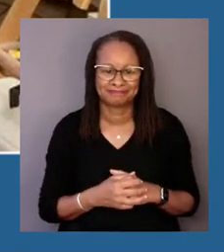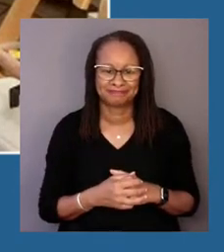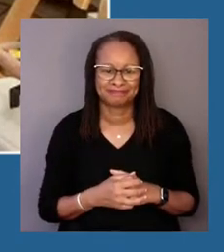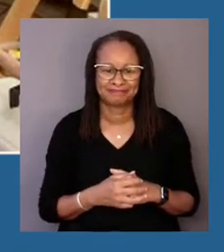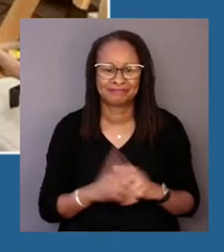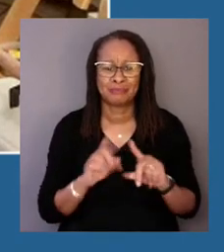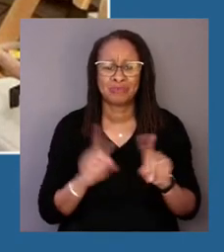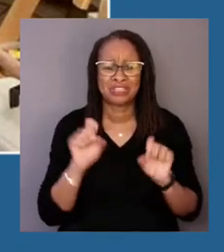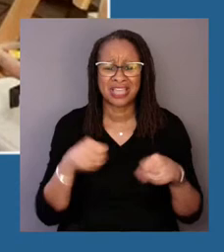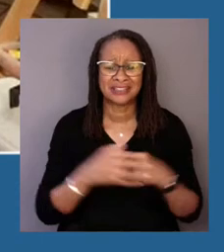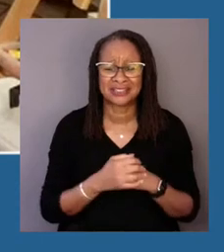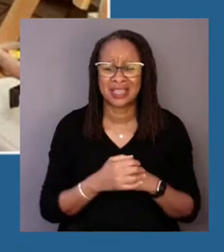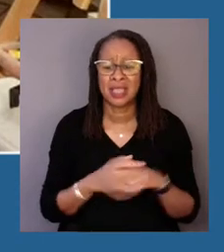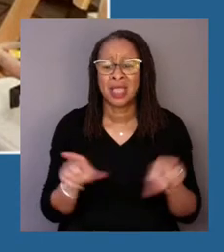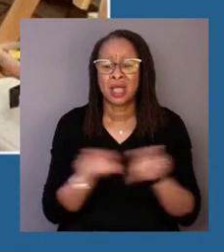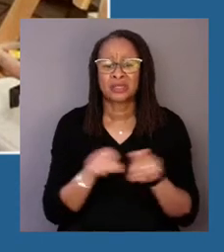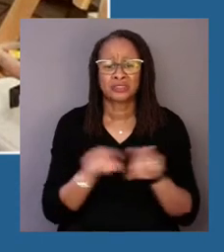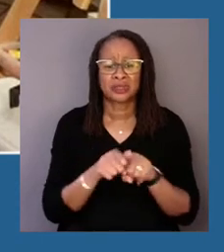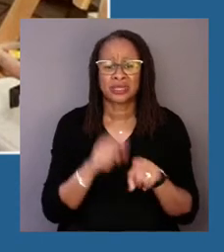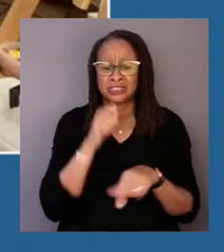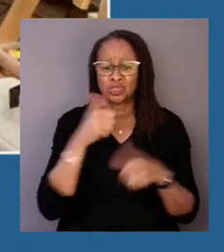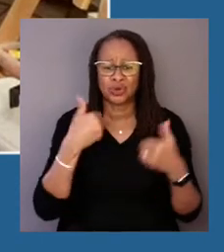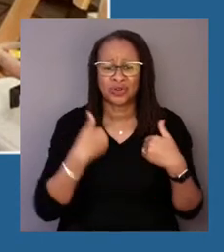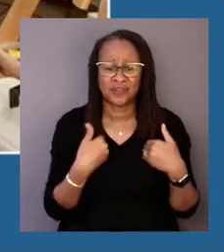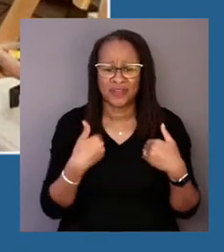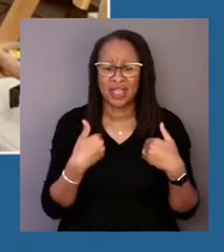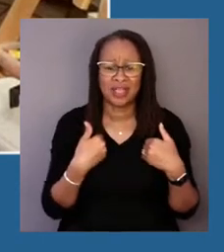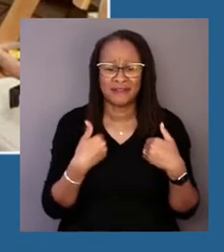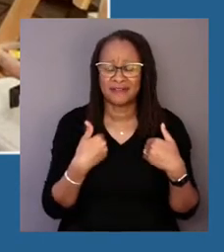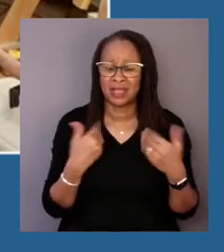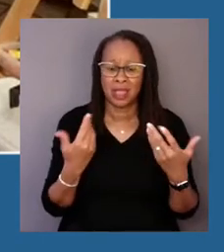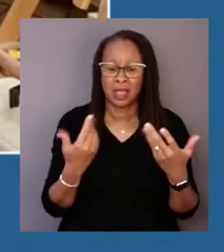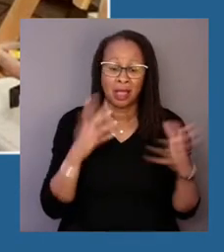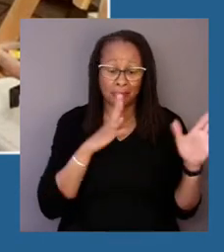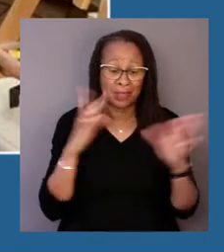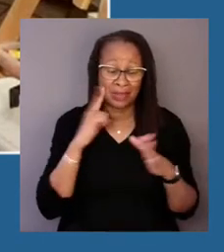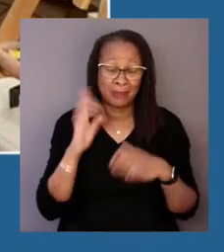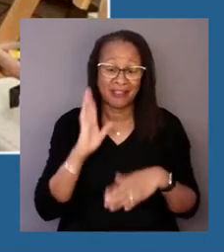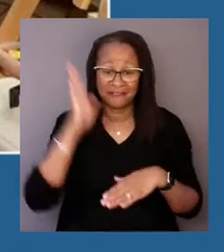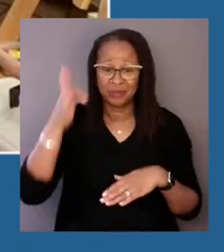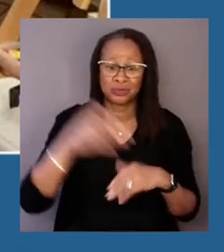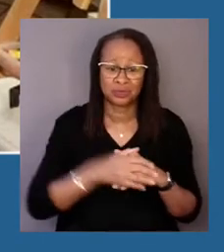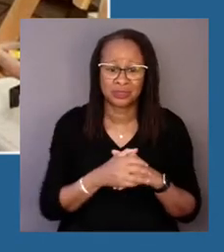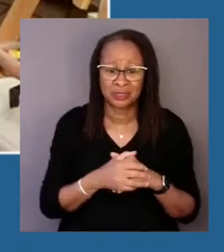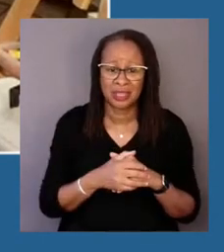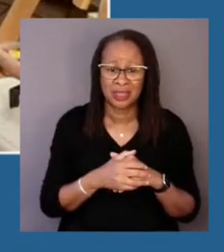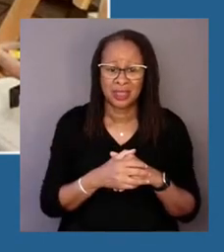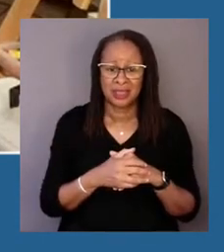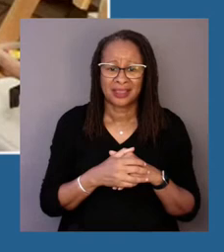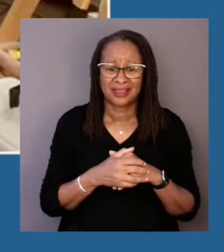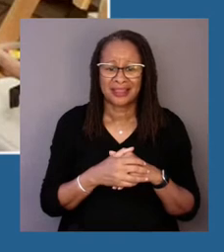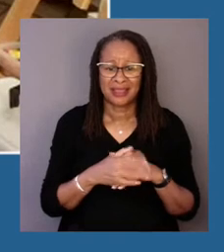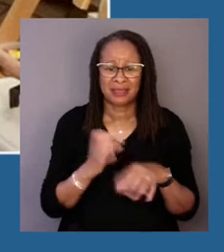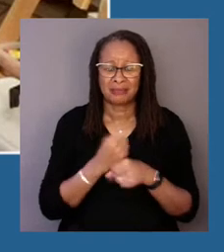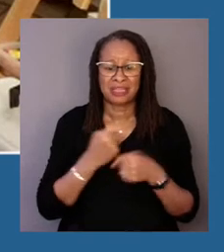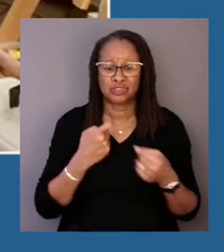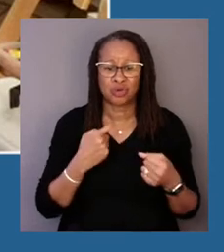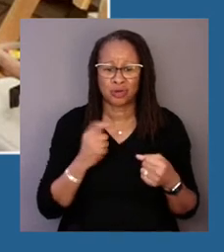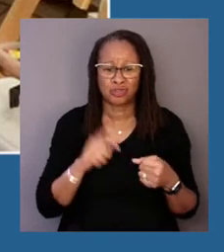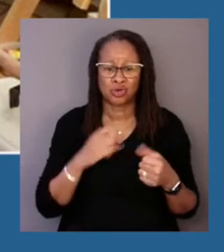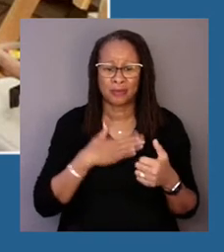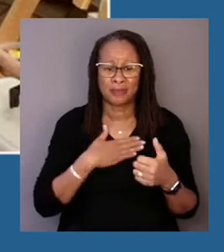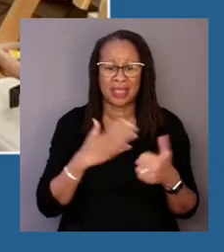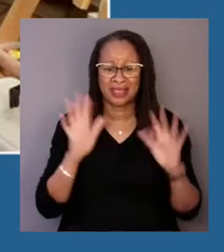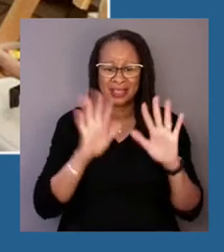And also just, I don't actually have a pension scheme, but at some point this year I need to set up a pension scheme, and just making sure that my climate activism is making sure that none